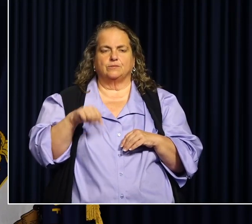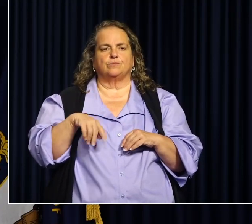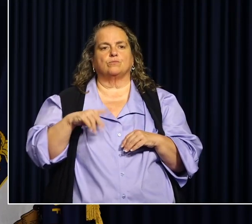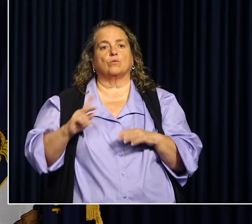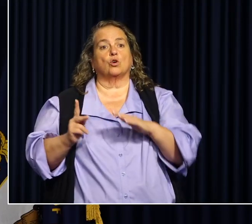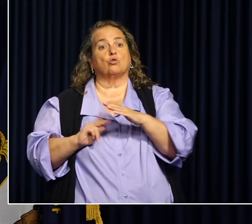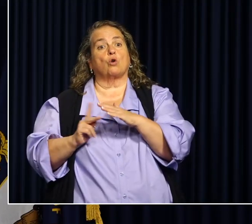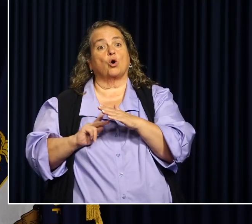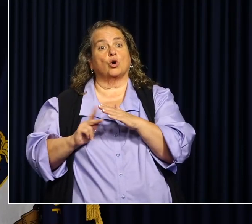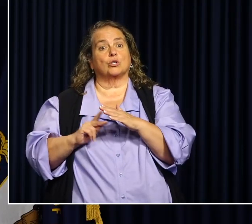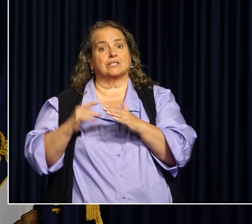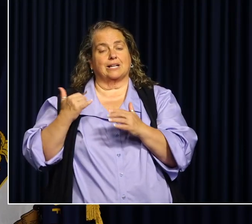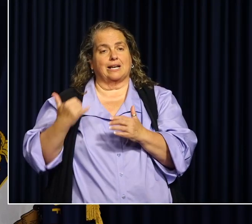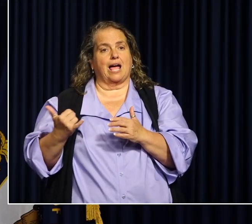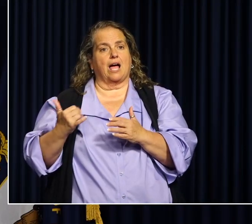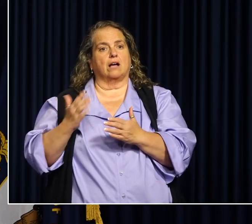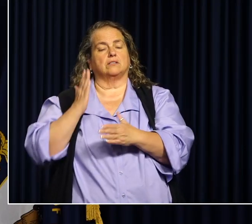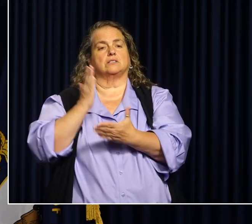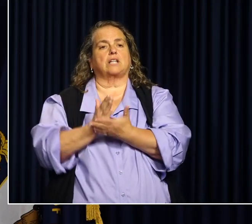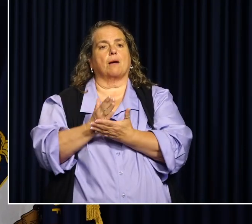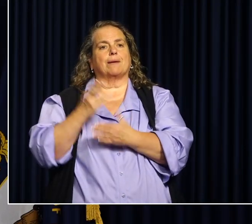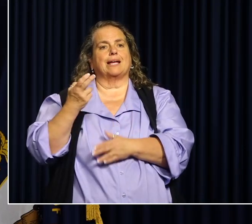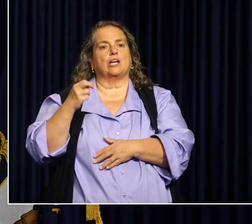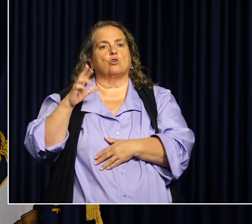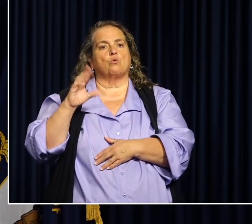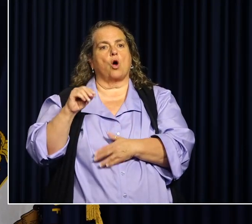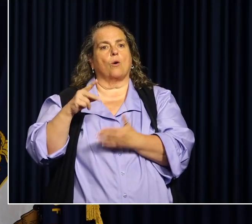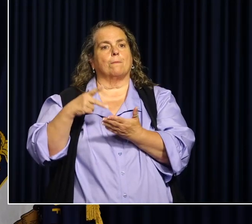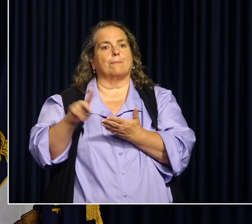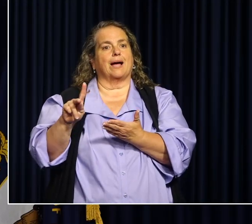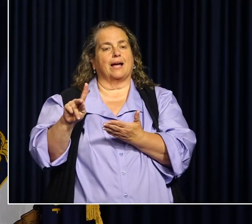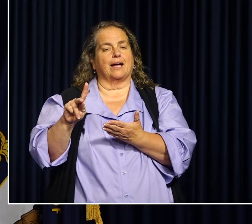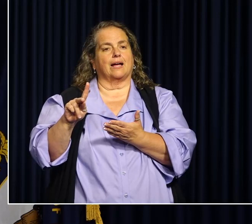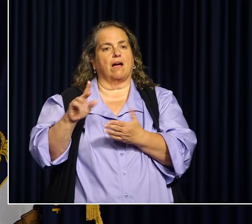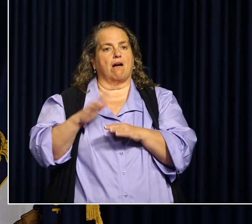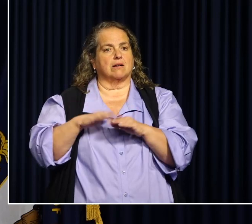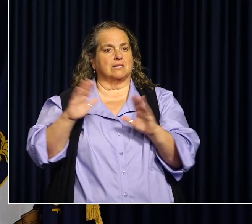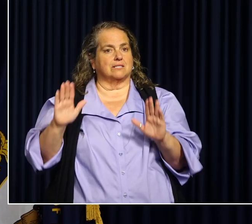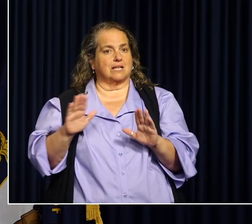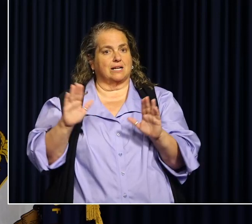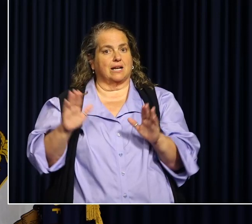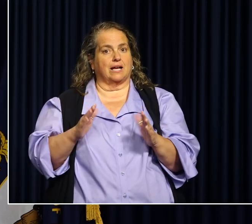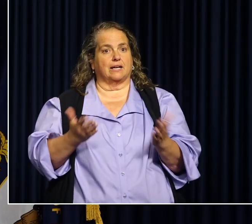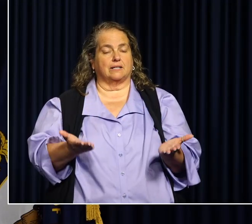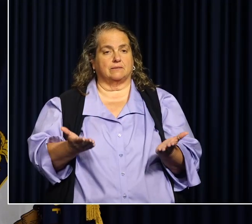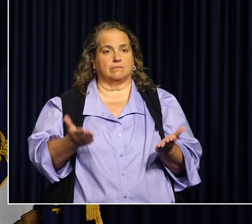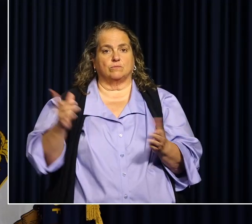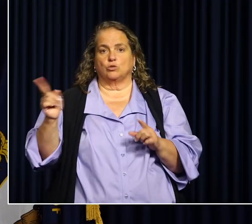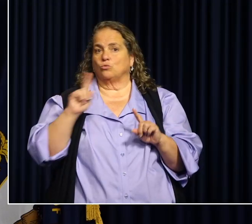suspending hero pay to workers effective Sunday. Can I react to that news? Our